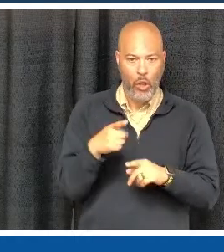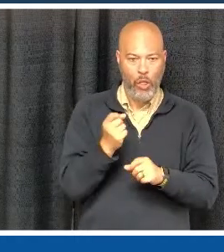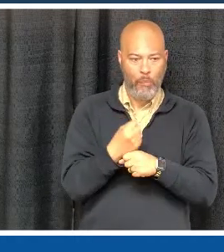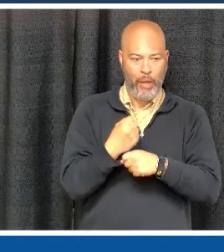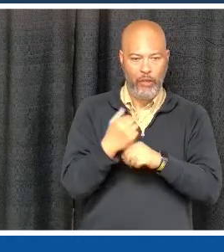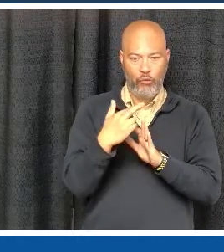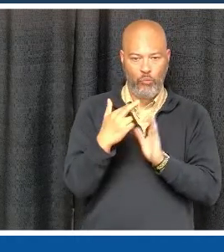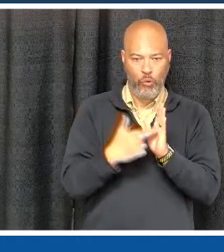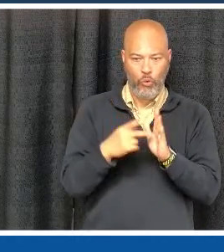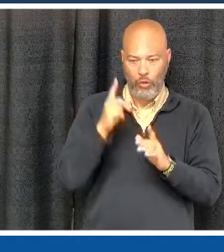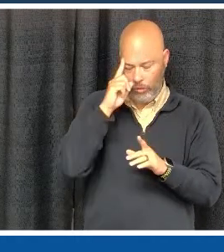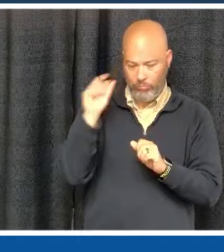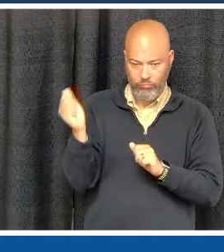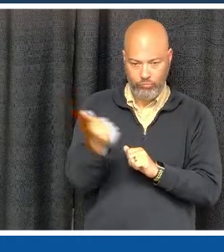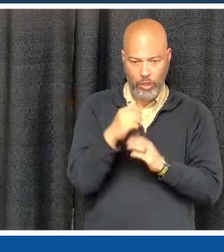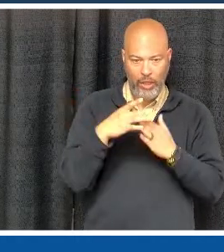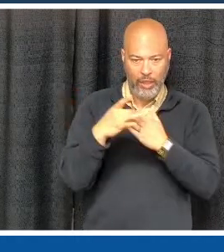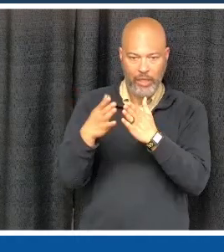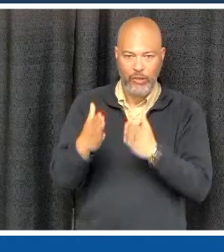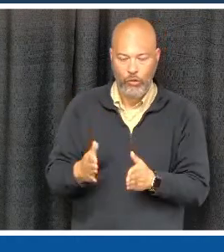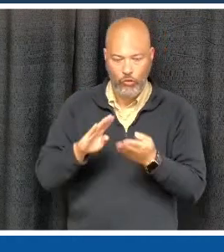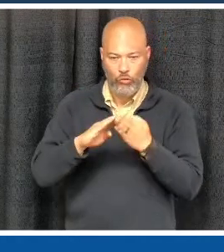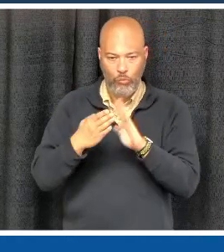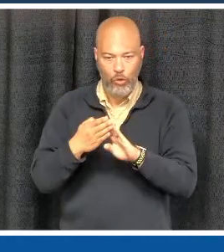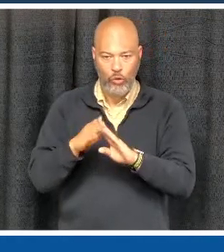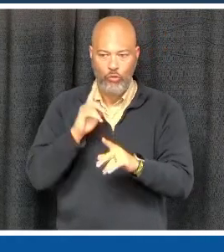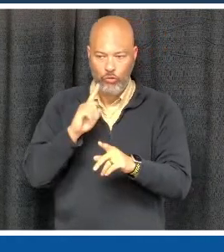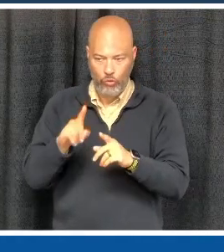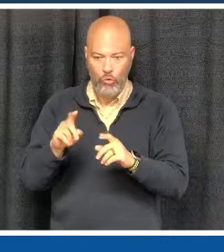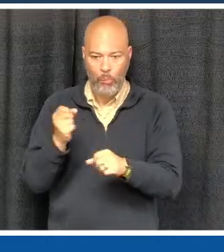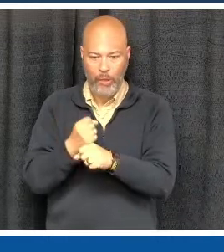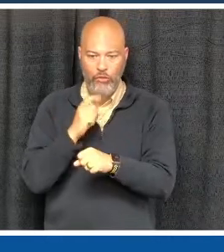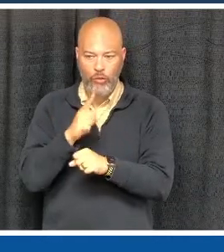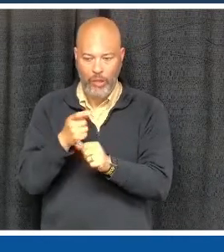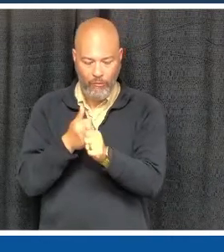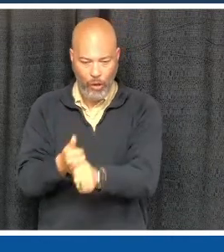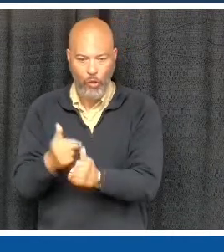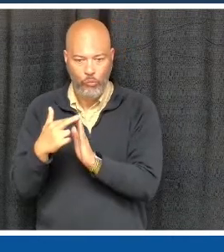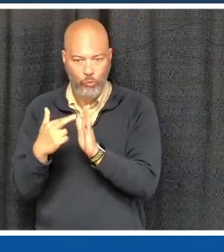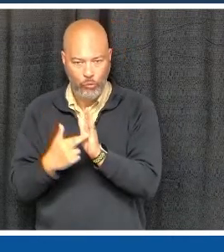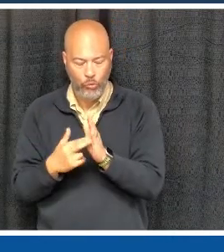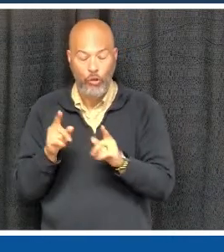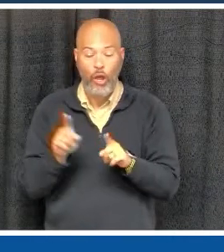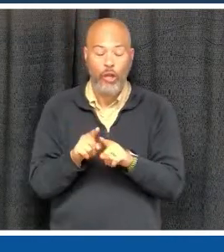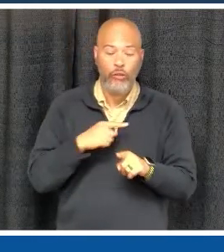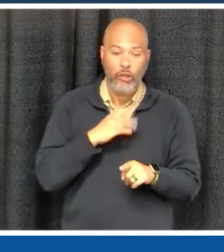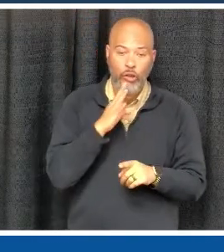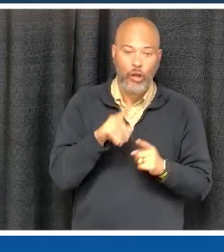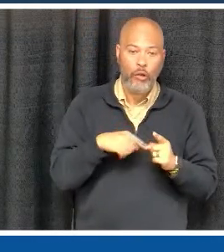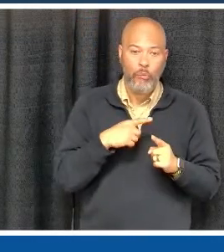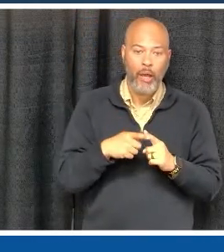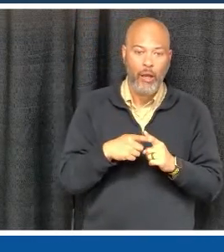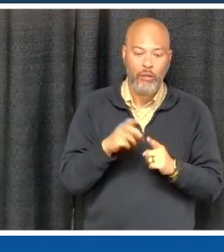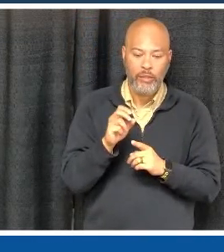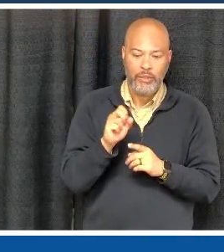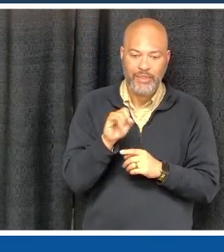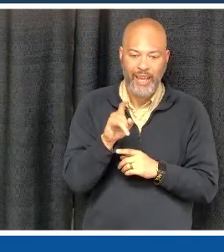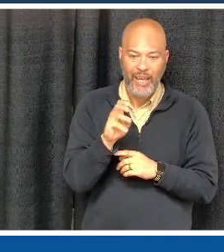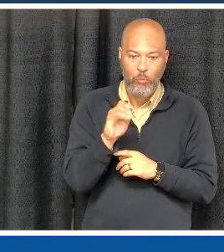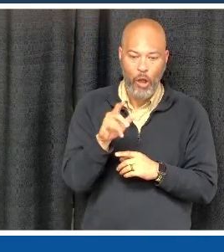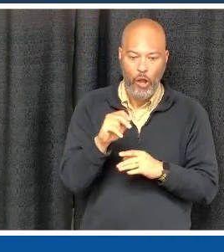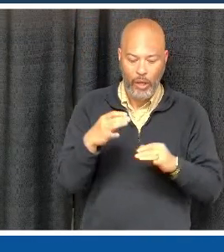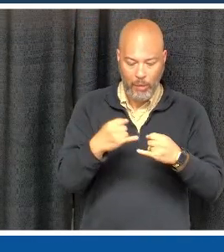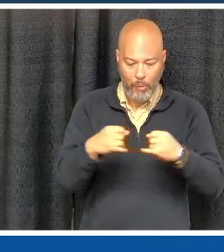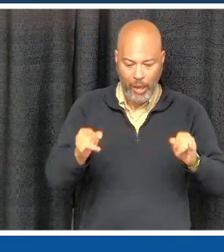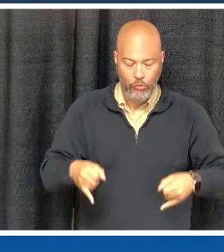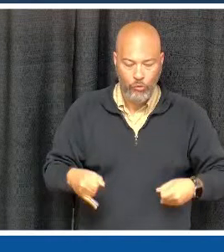then it's up to the leadership of the community to enforce them. I'd also like to talk about sidewalks and boundaries.